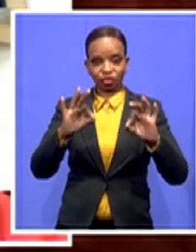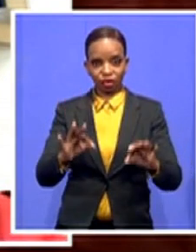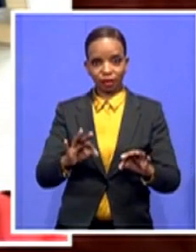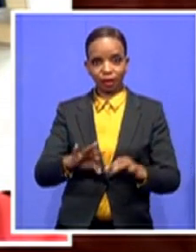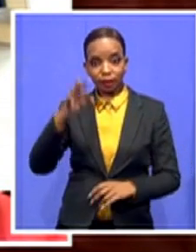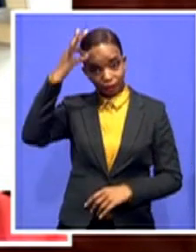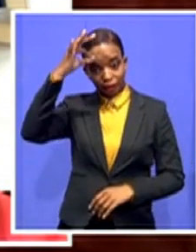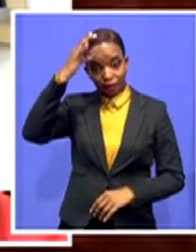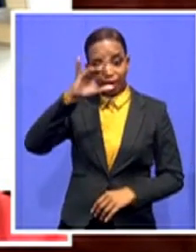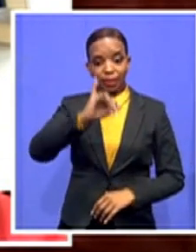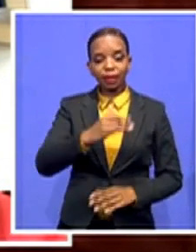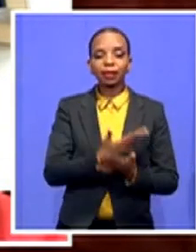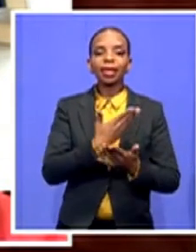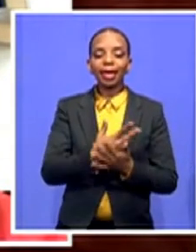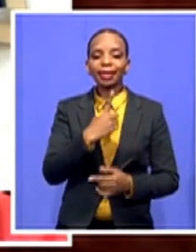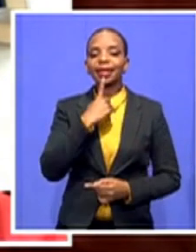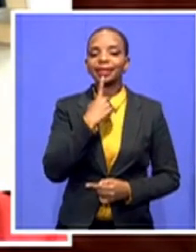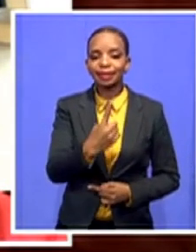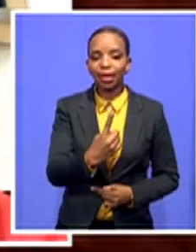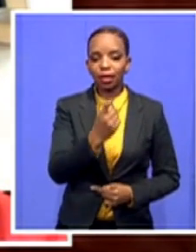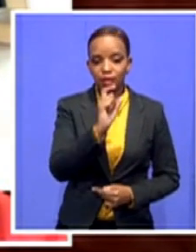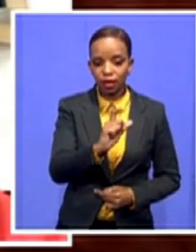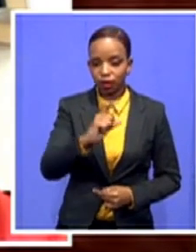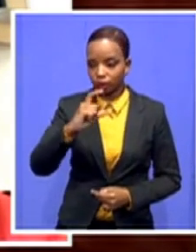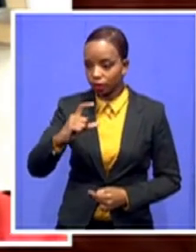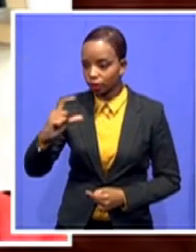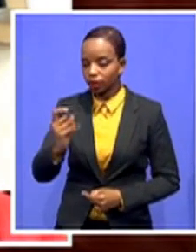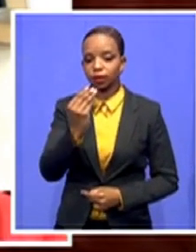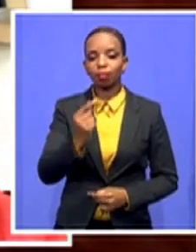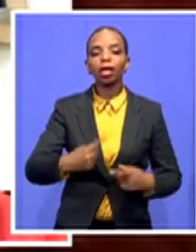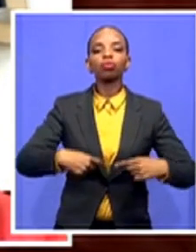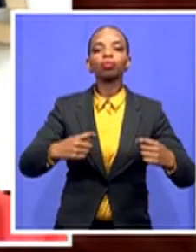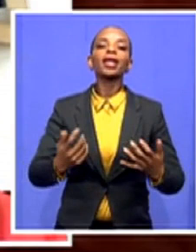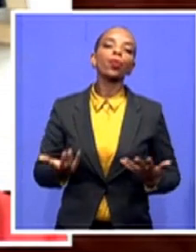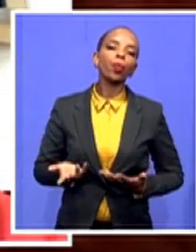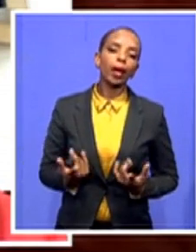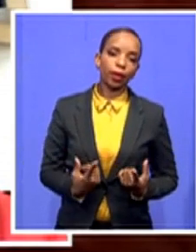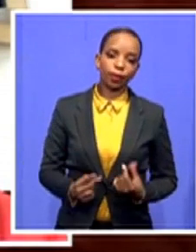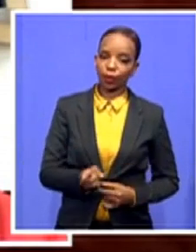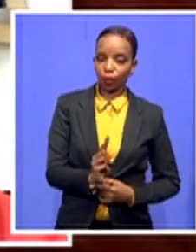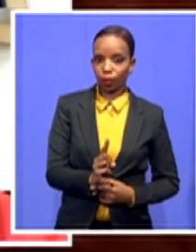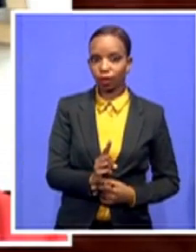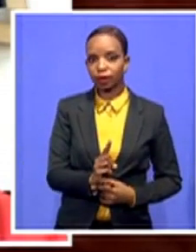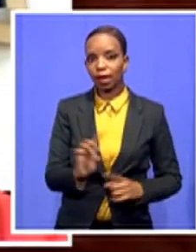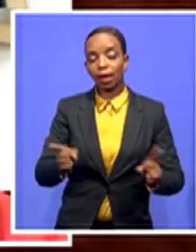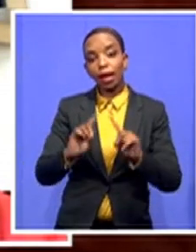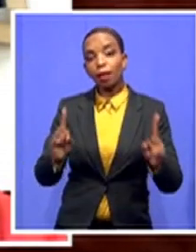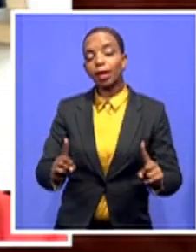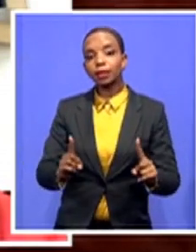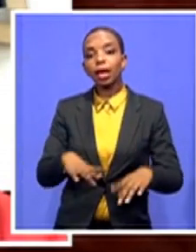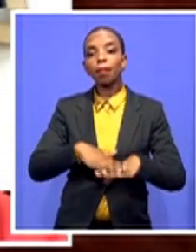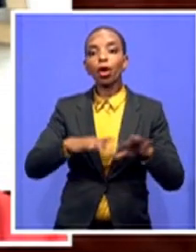the purpose. But the experience everywhere else, in particular when zero-based budgeting is